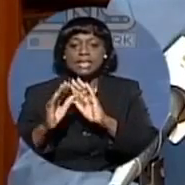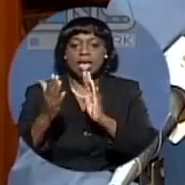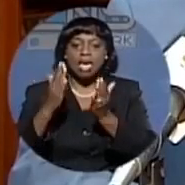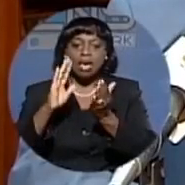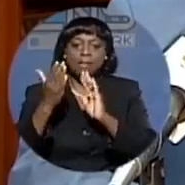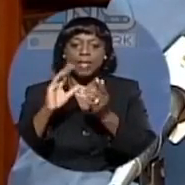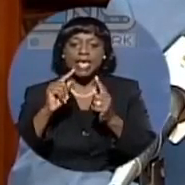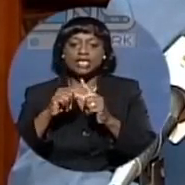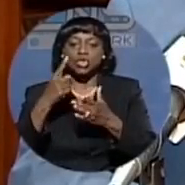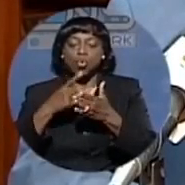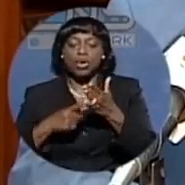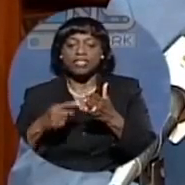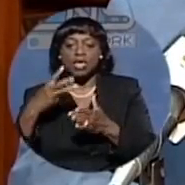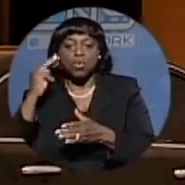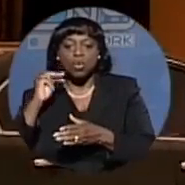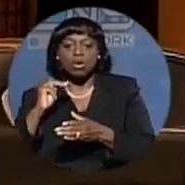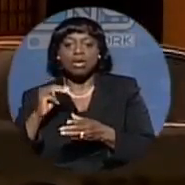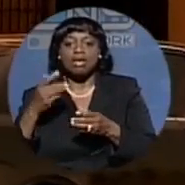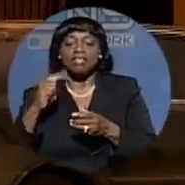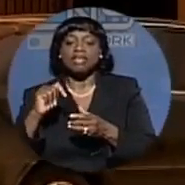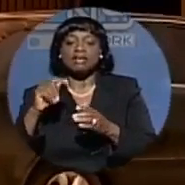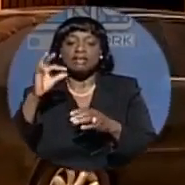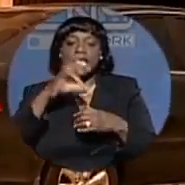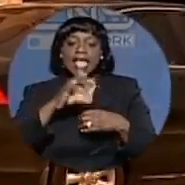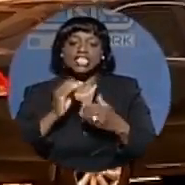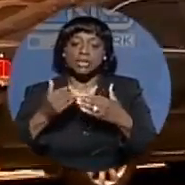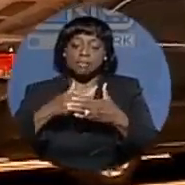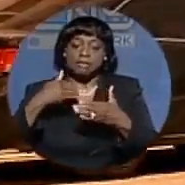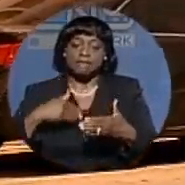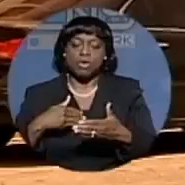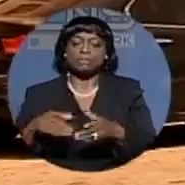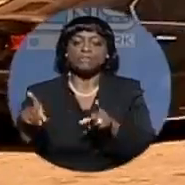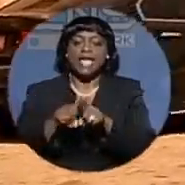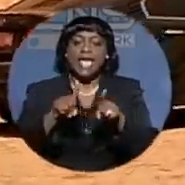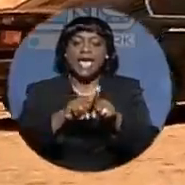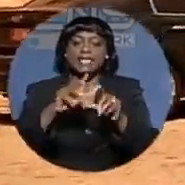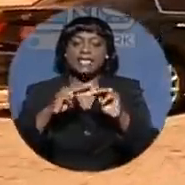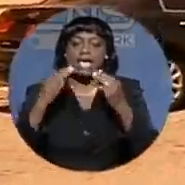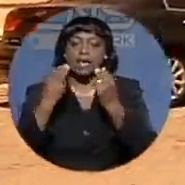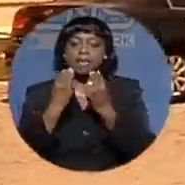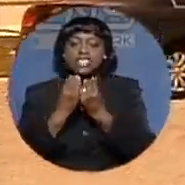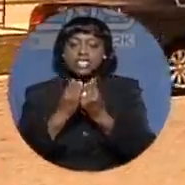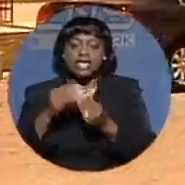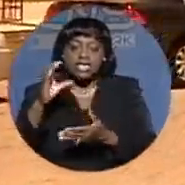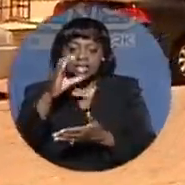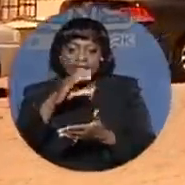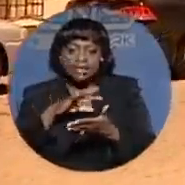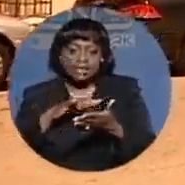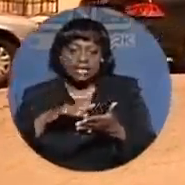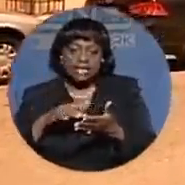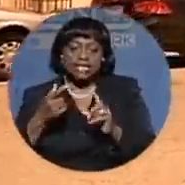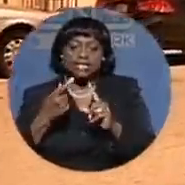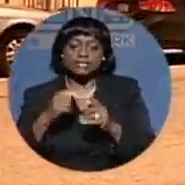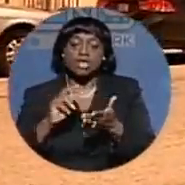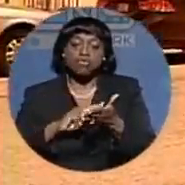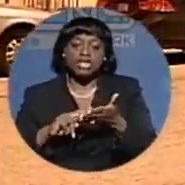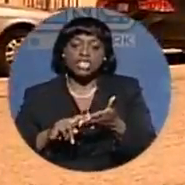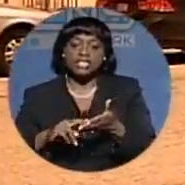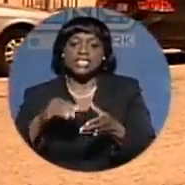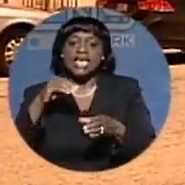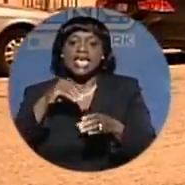what they were the election before. As the Commission studies the current register, it is also essential to have